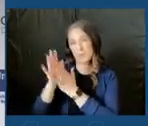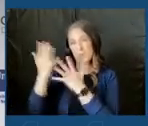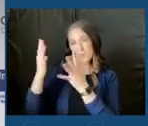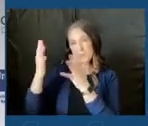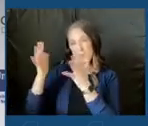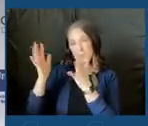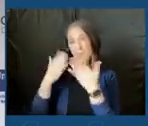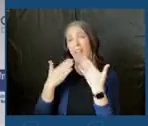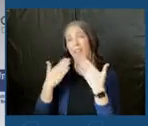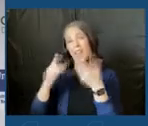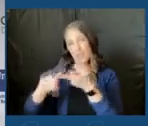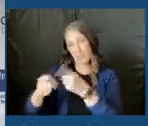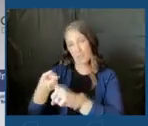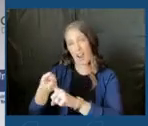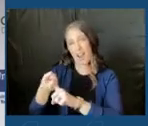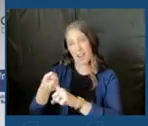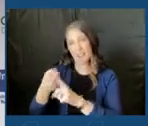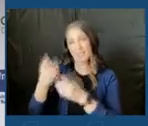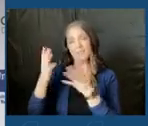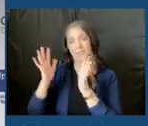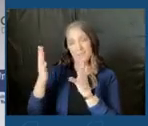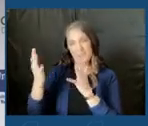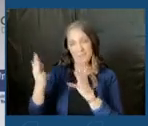my friend.